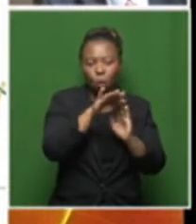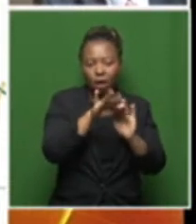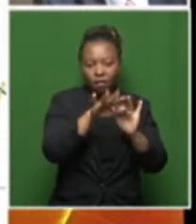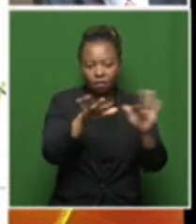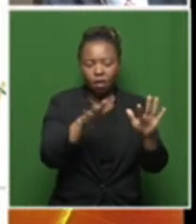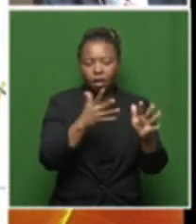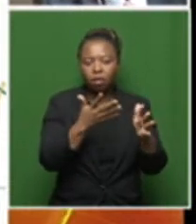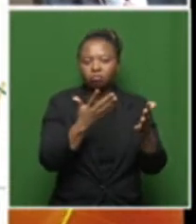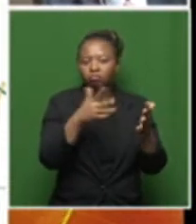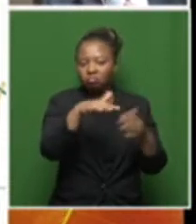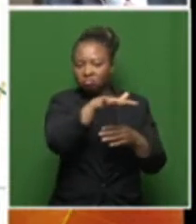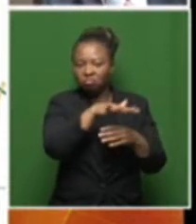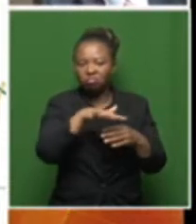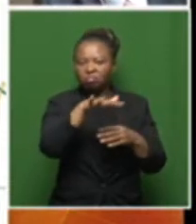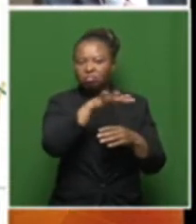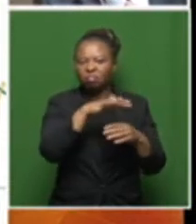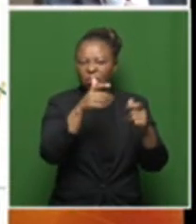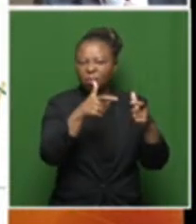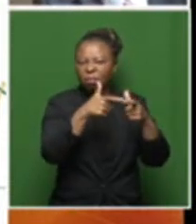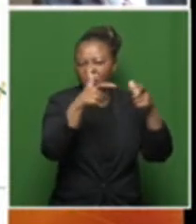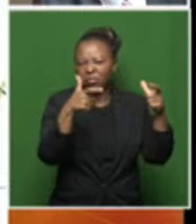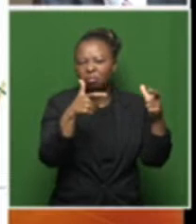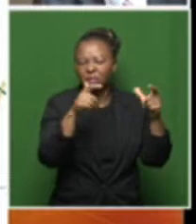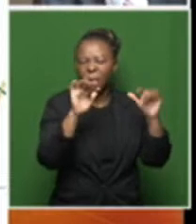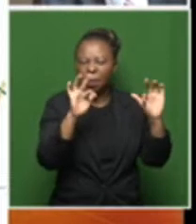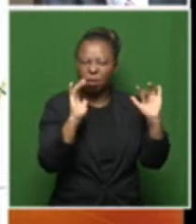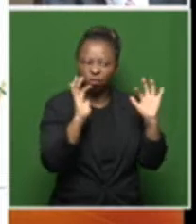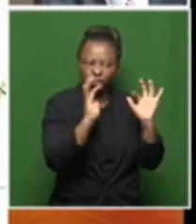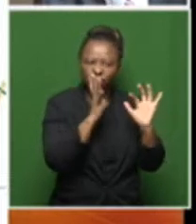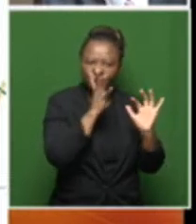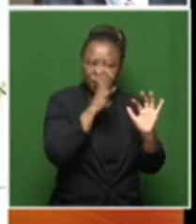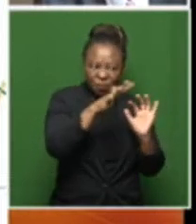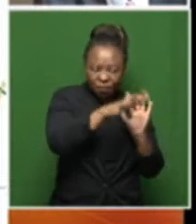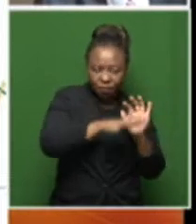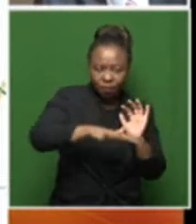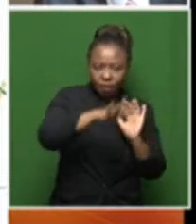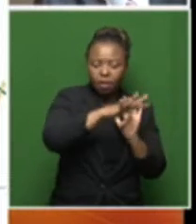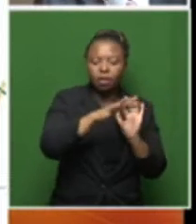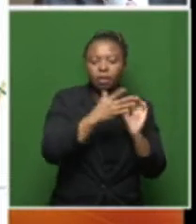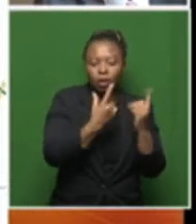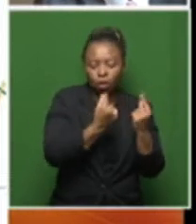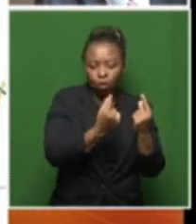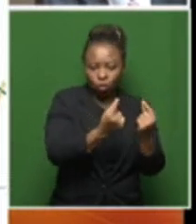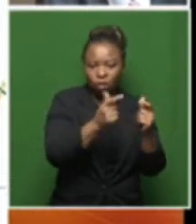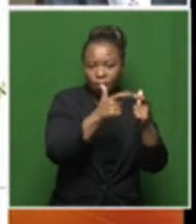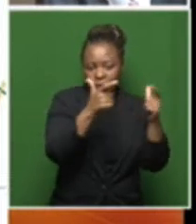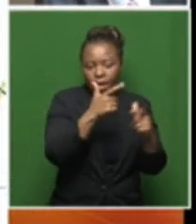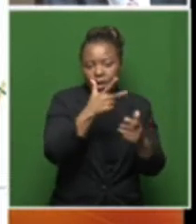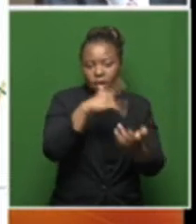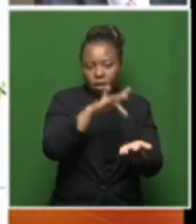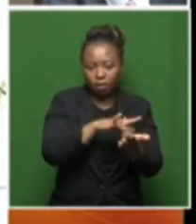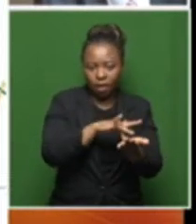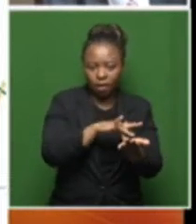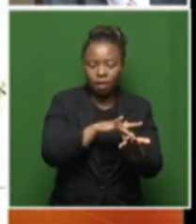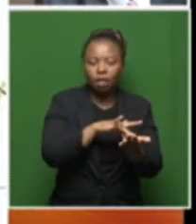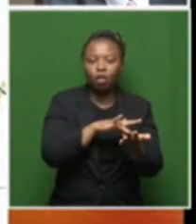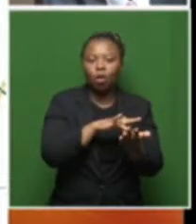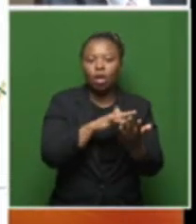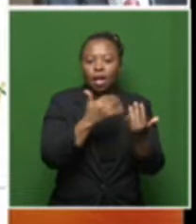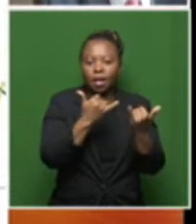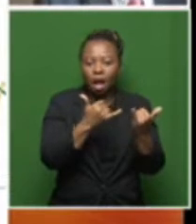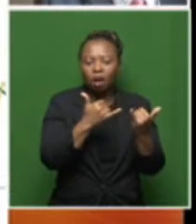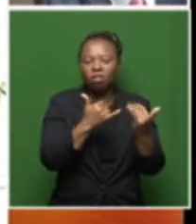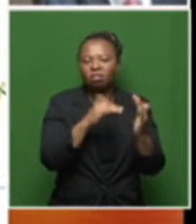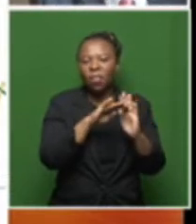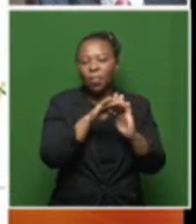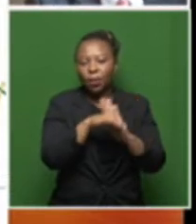the busy, larger, more densely populated parts of the province. That then decreased as they